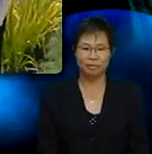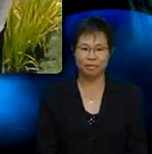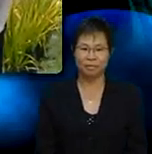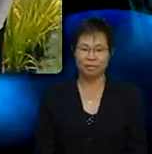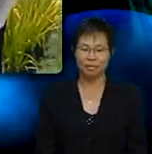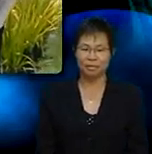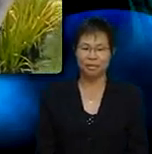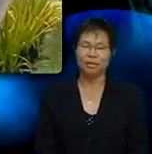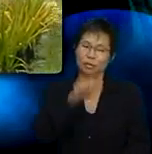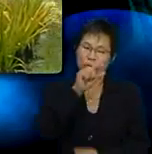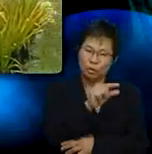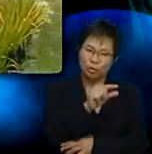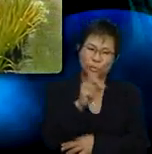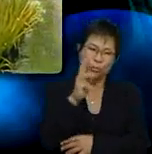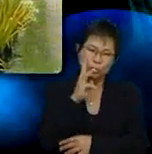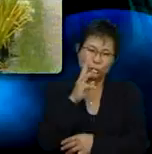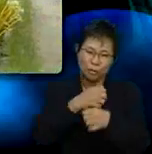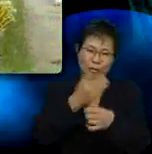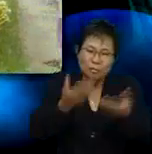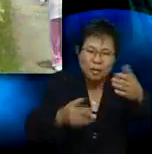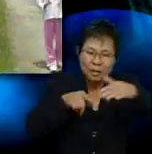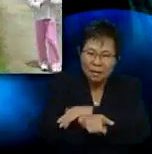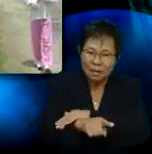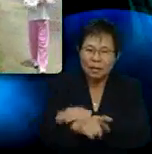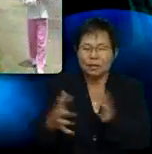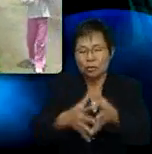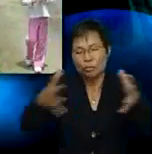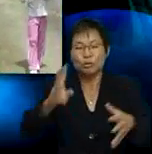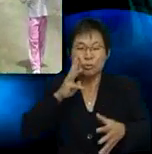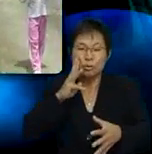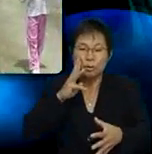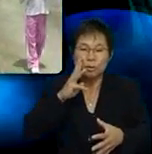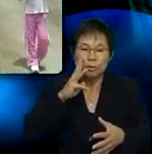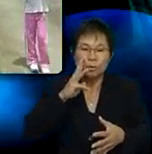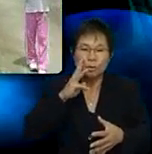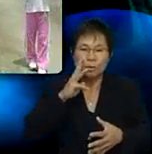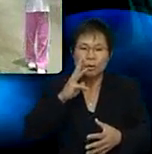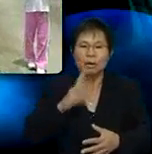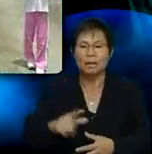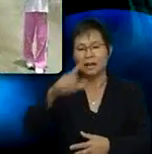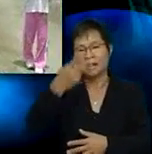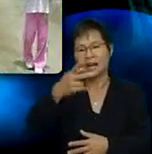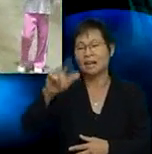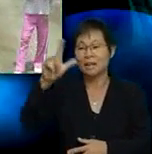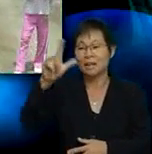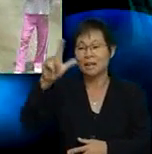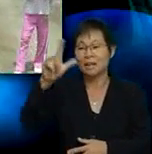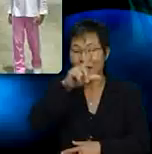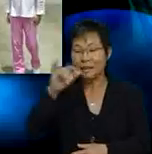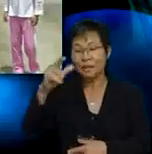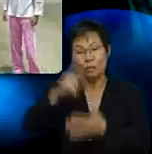Too little water may kill them. Too much water. Hey Lily, what are you